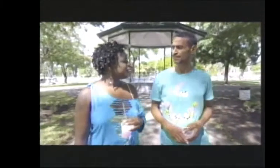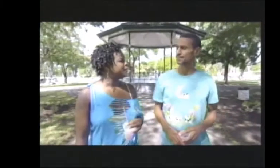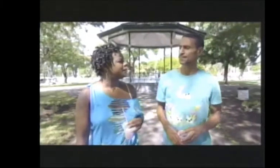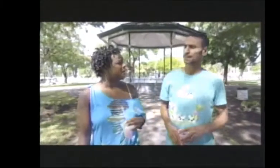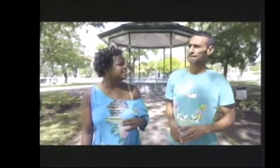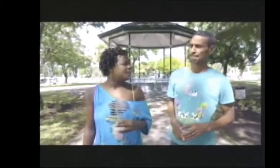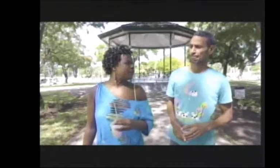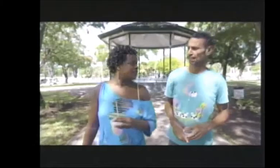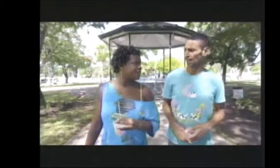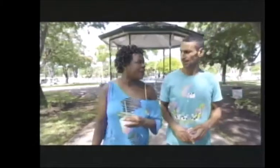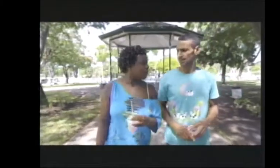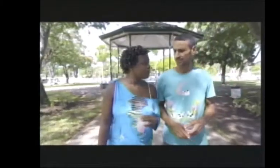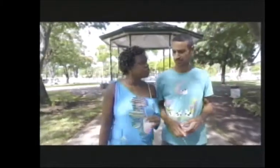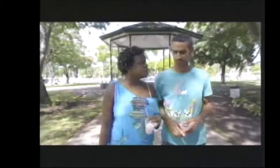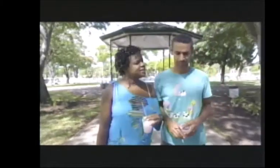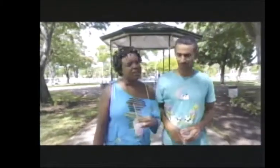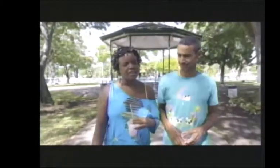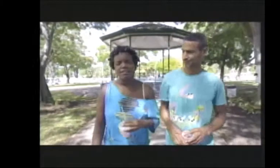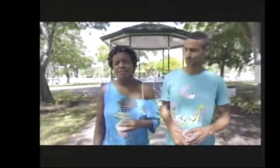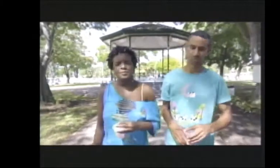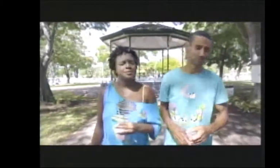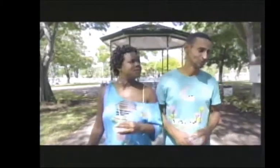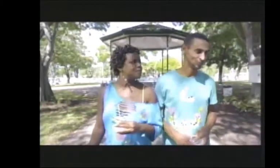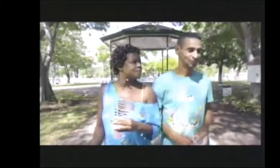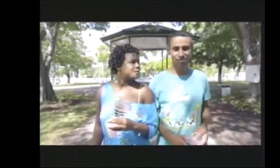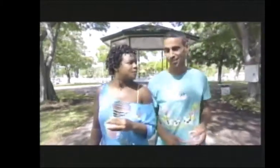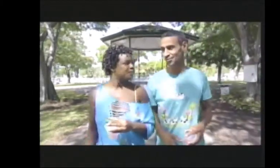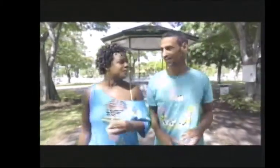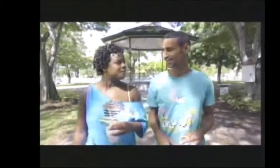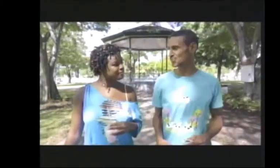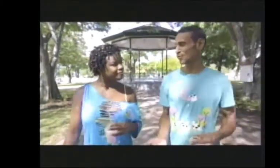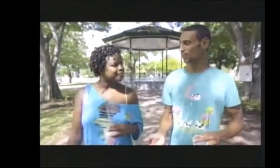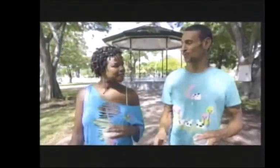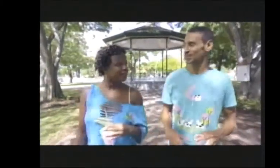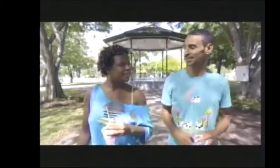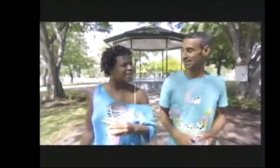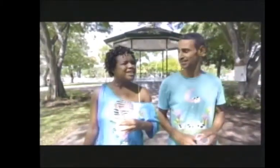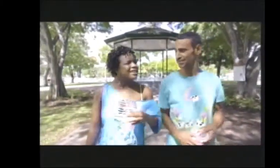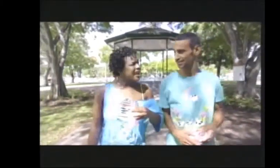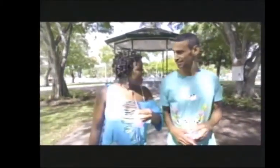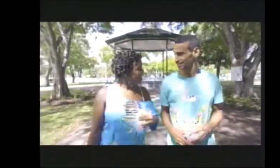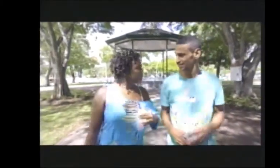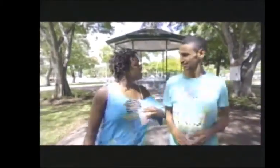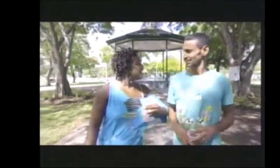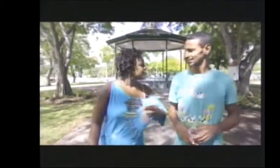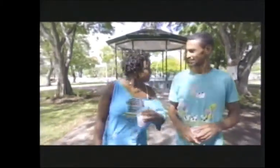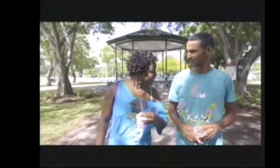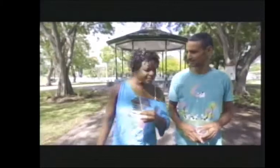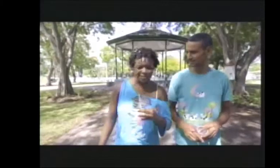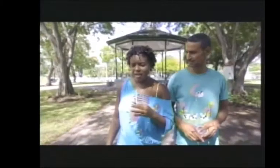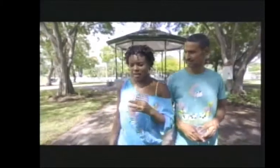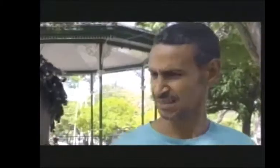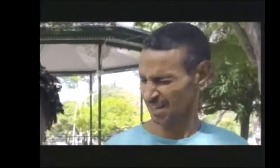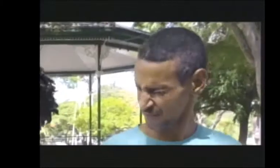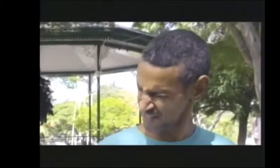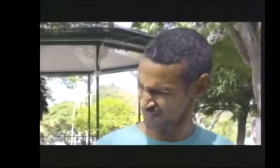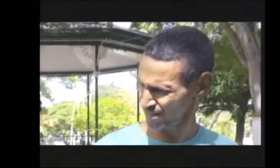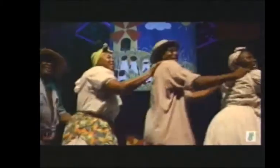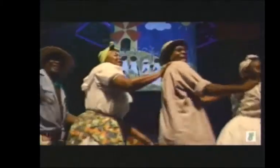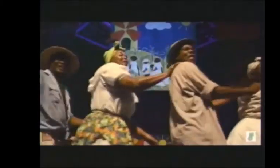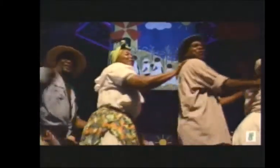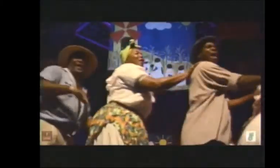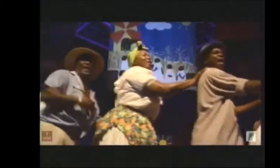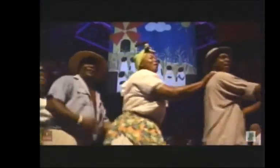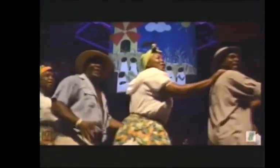George, you ready for the biggest celebration of Caribbean culture this August? Shakira, I've been couple over there then. Nah, I mean Carifesta.